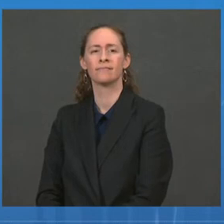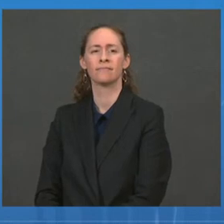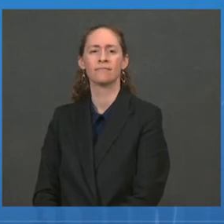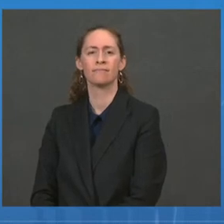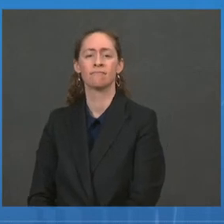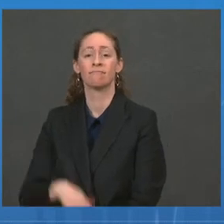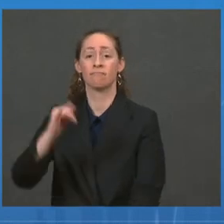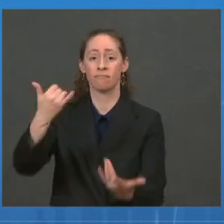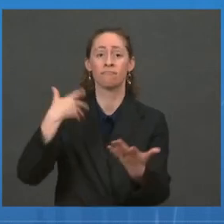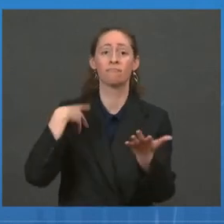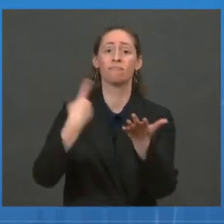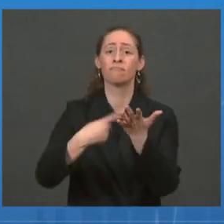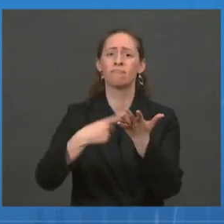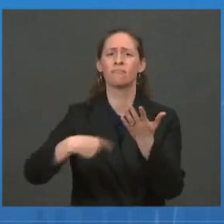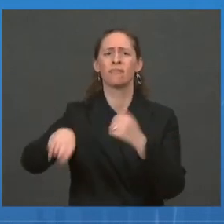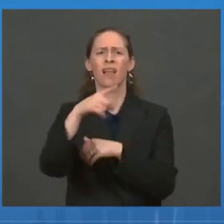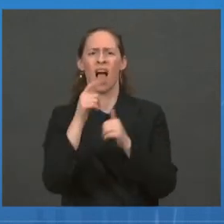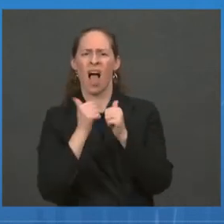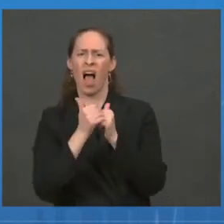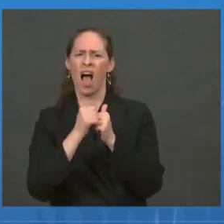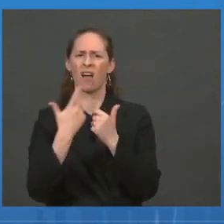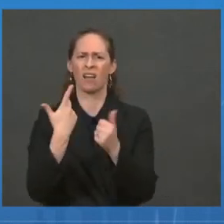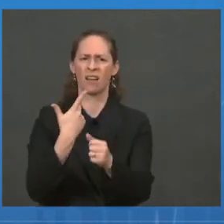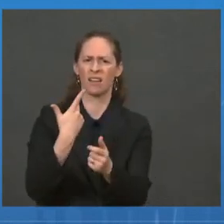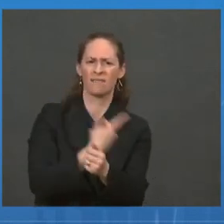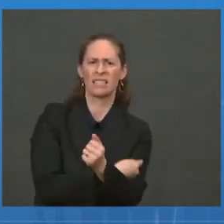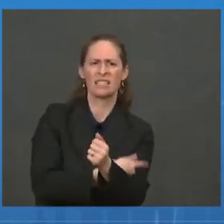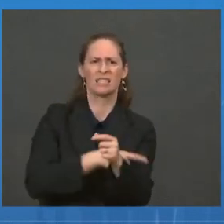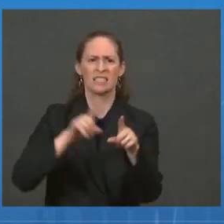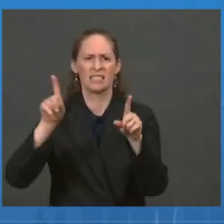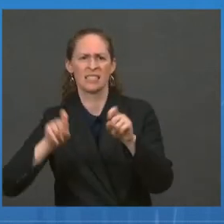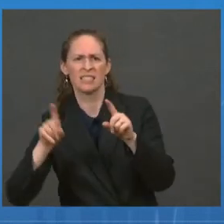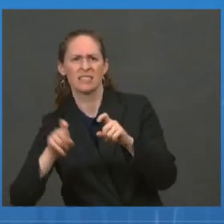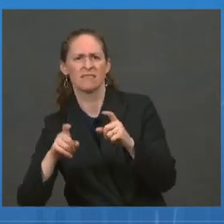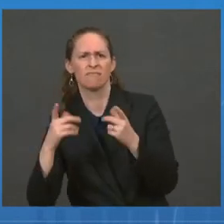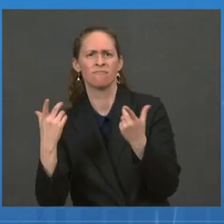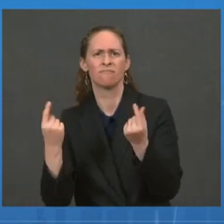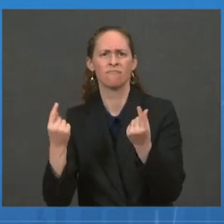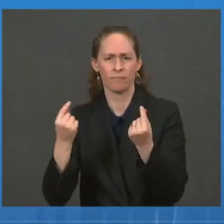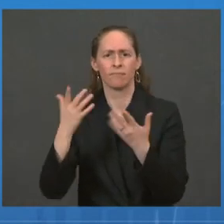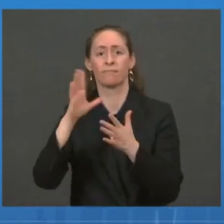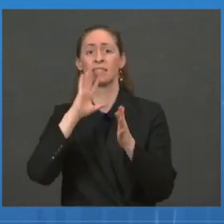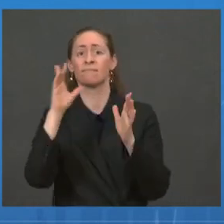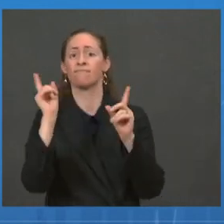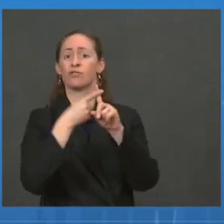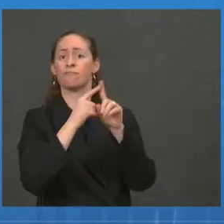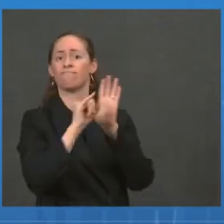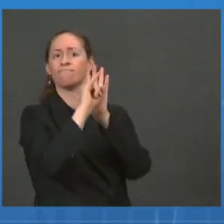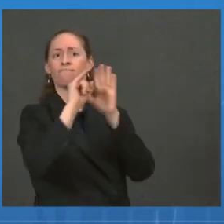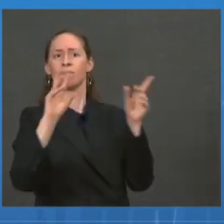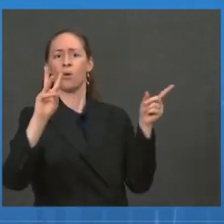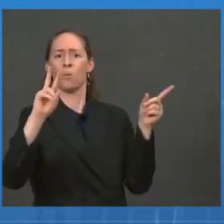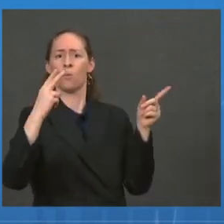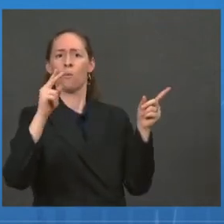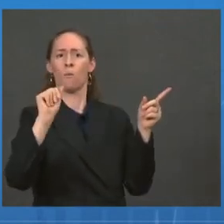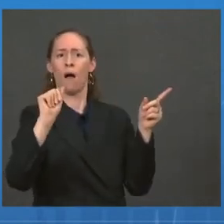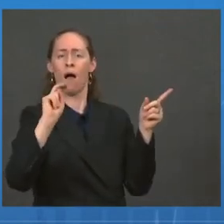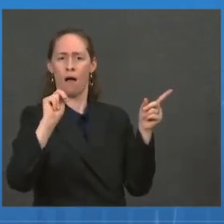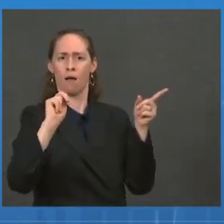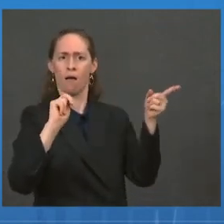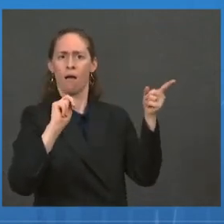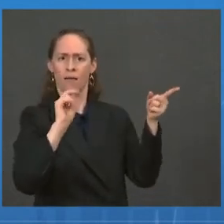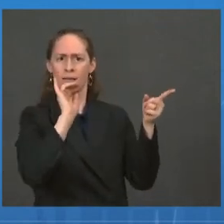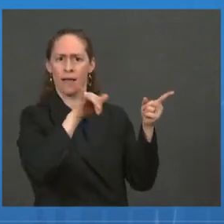certain level of antibodies that are specific against that strain then we had the evolution of variants including for